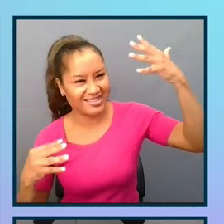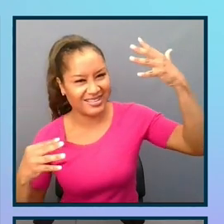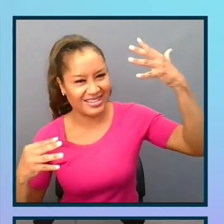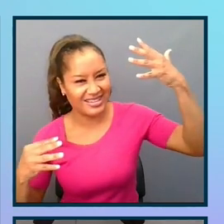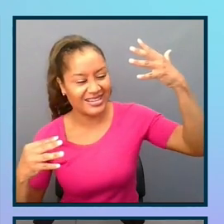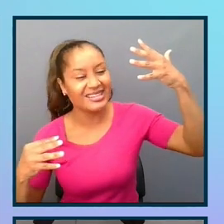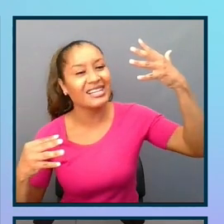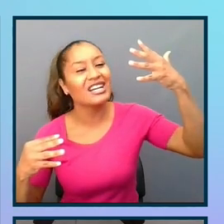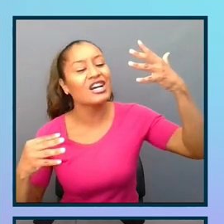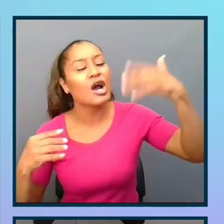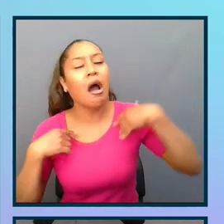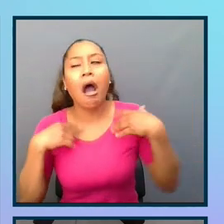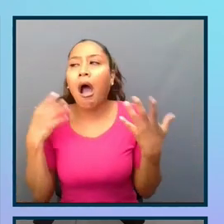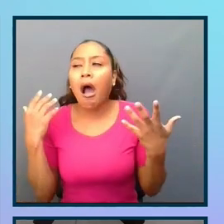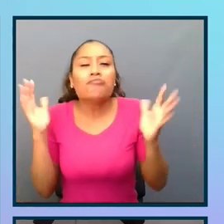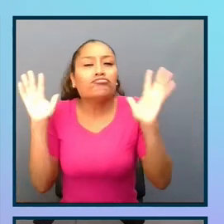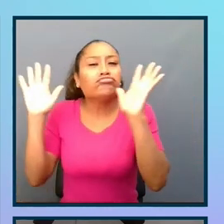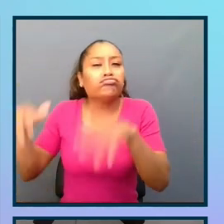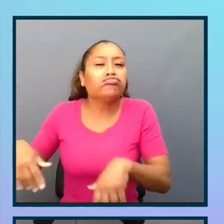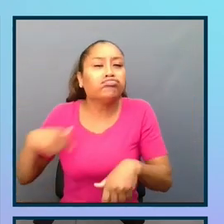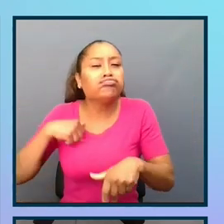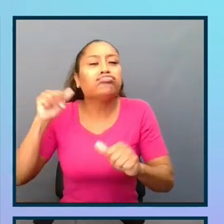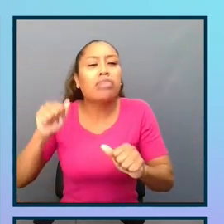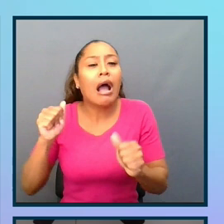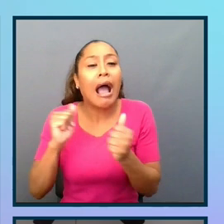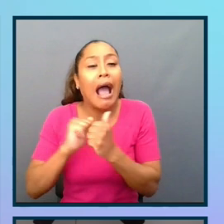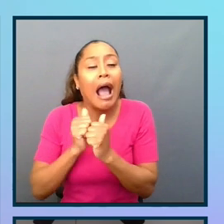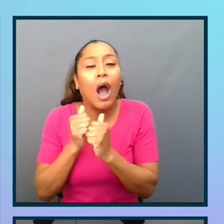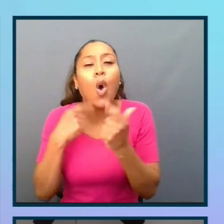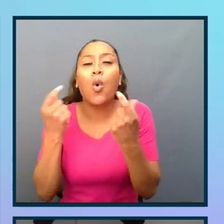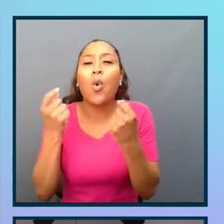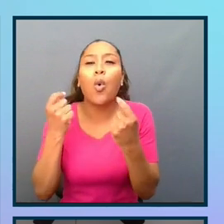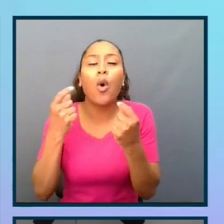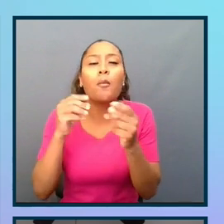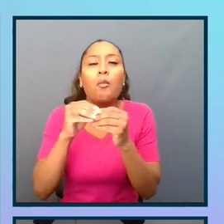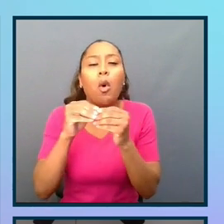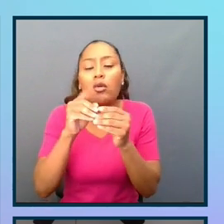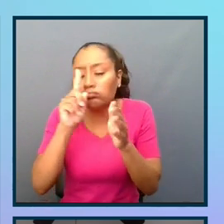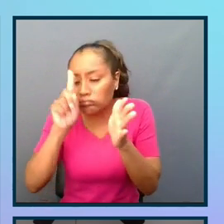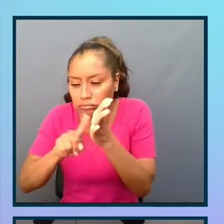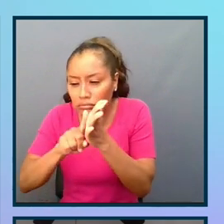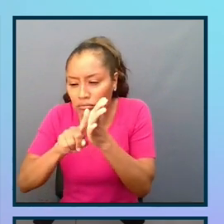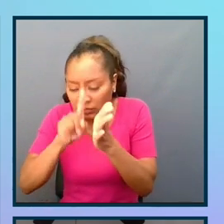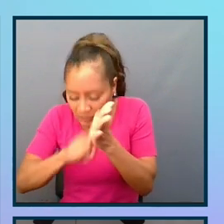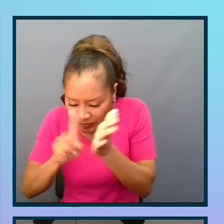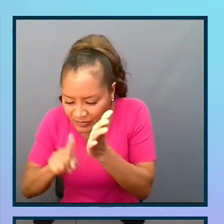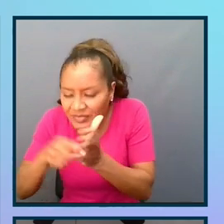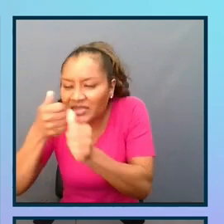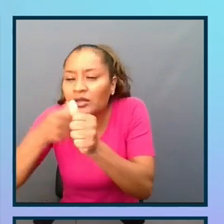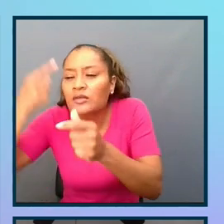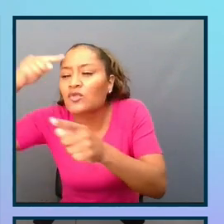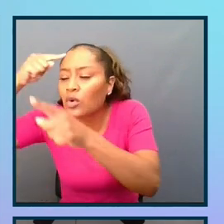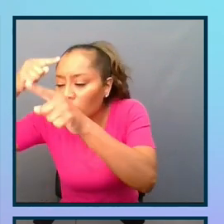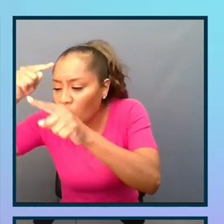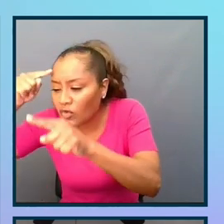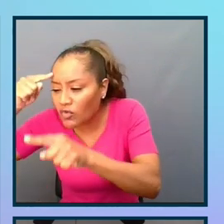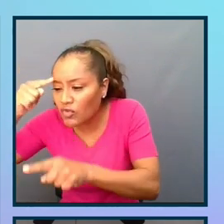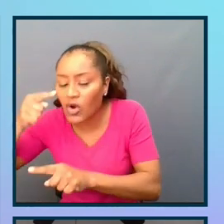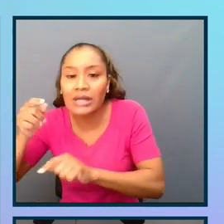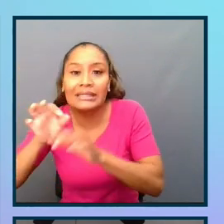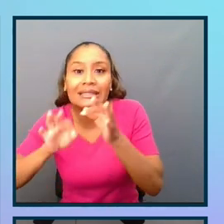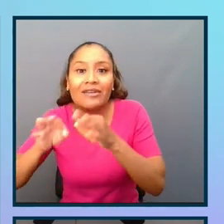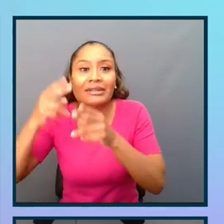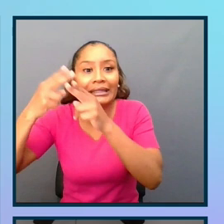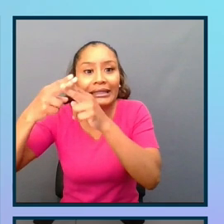We initially thought we should solve our parity problem by taking a deeper dive and look purely at each button's purpose rather than just looking at their